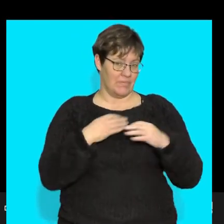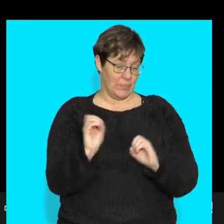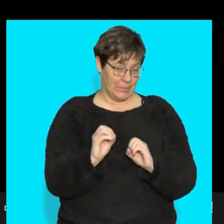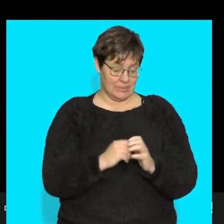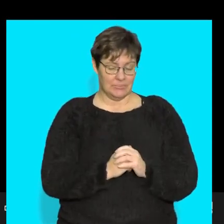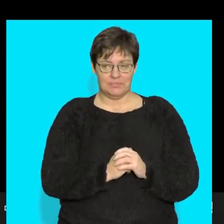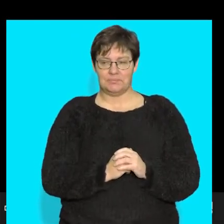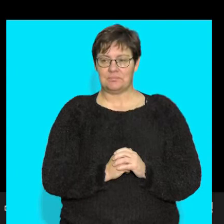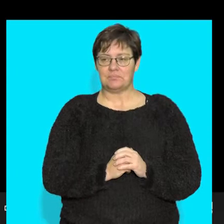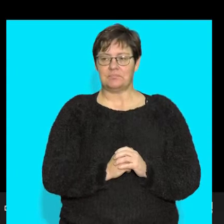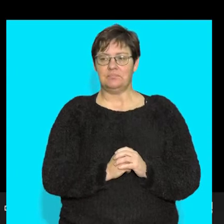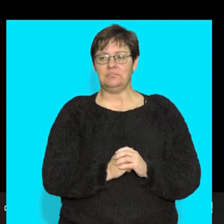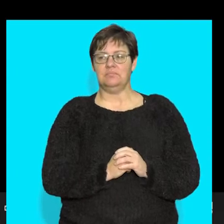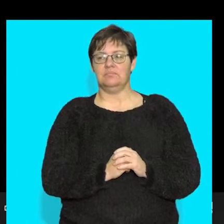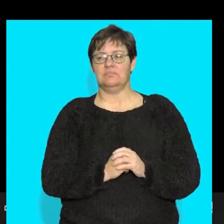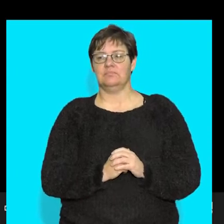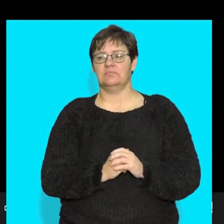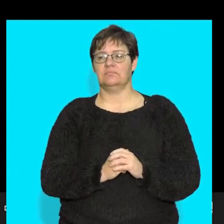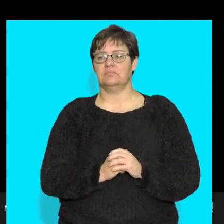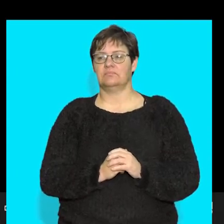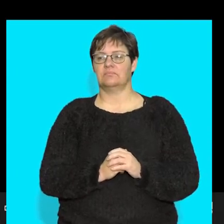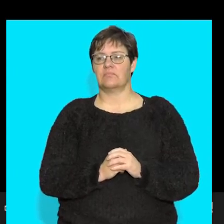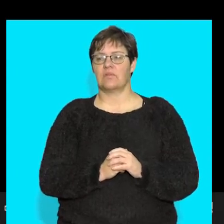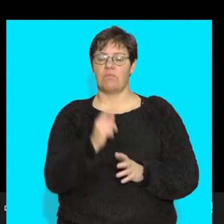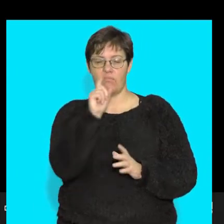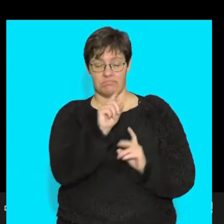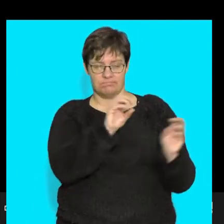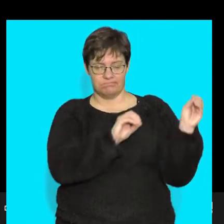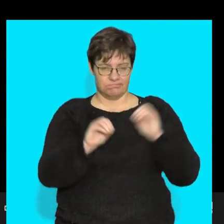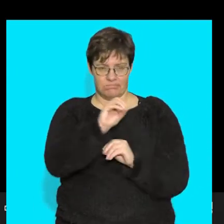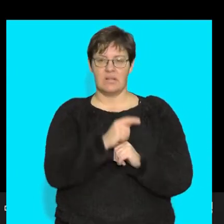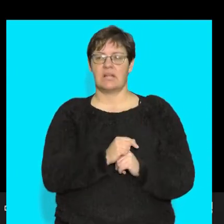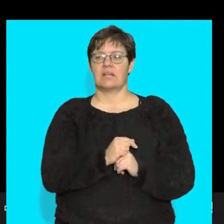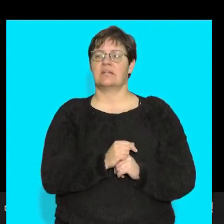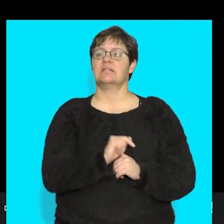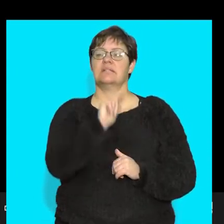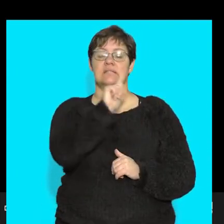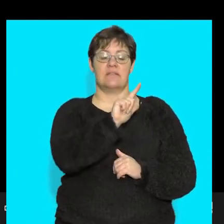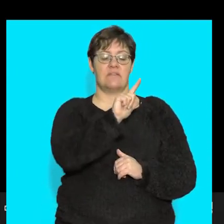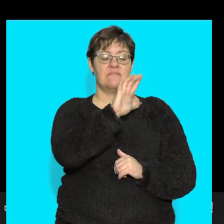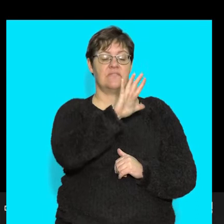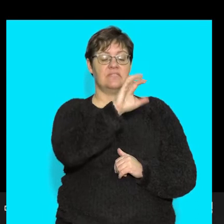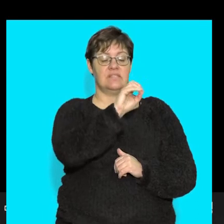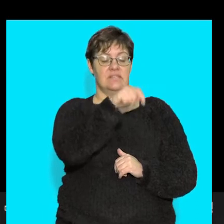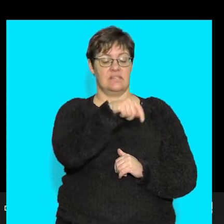problem. Now I'm just going to then write this as one thing. So it will be